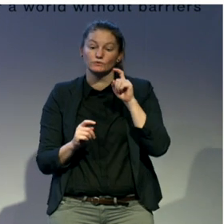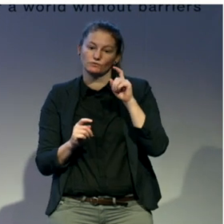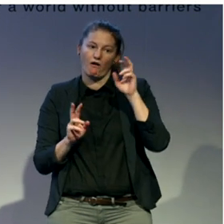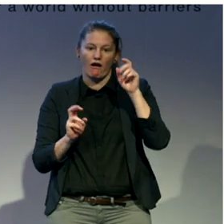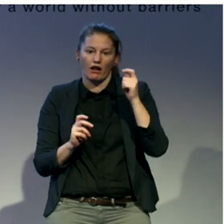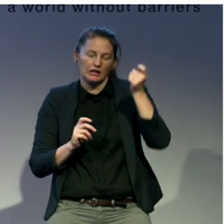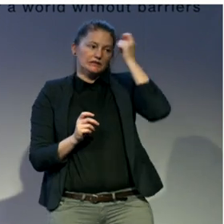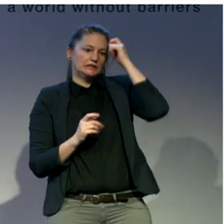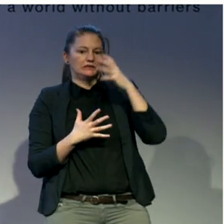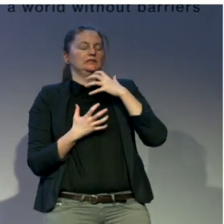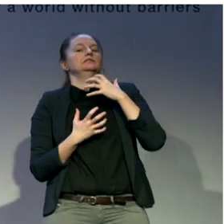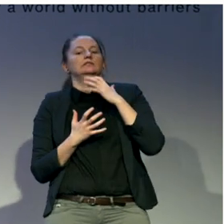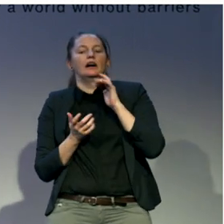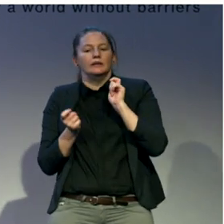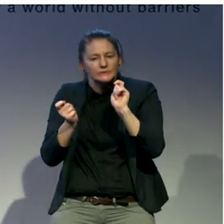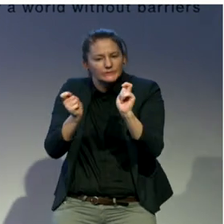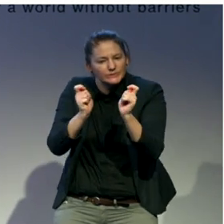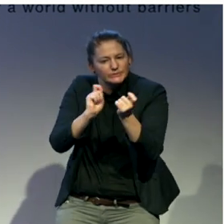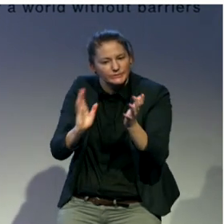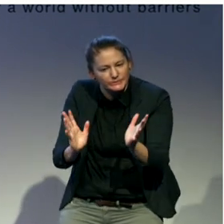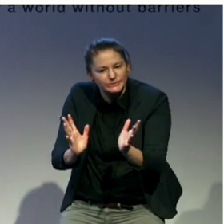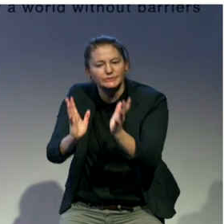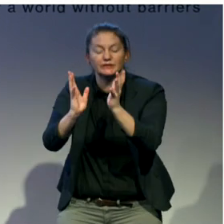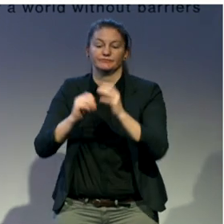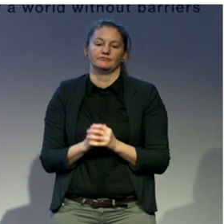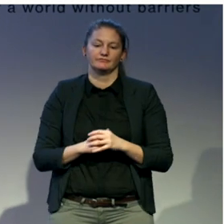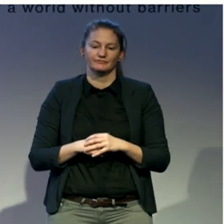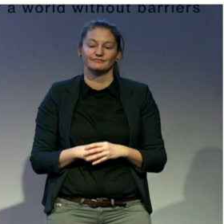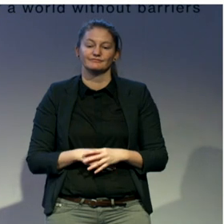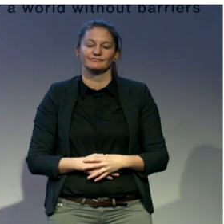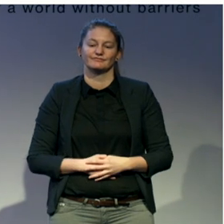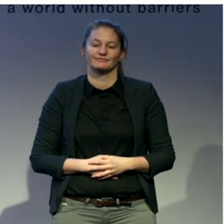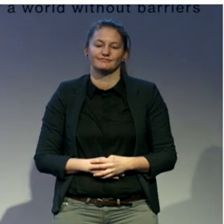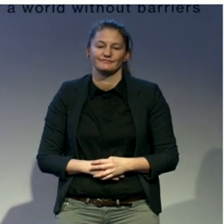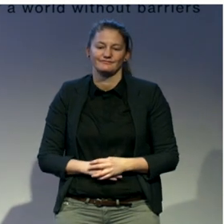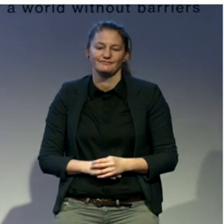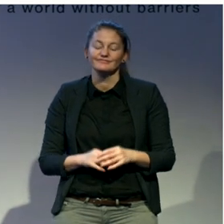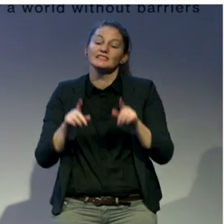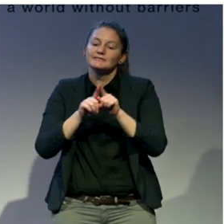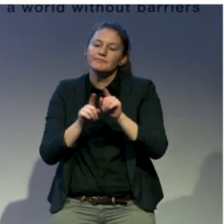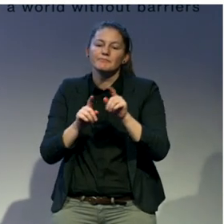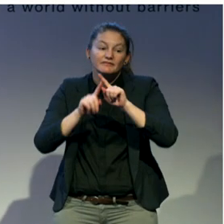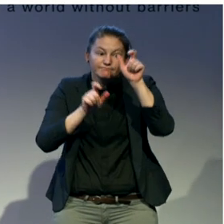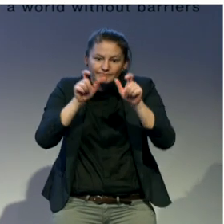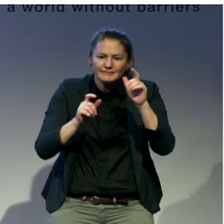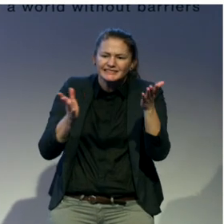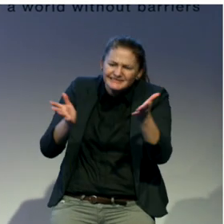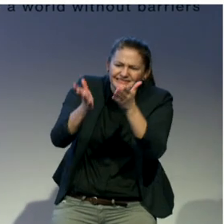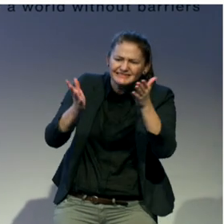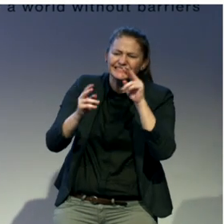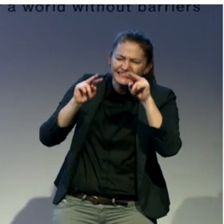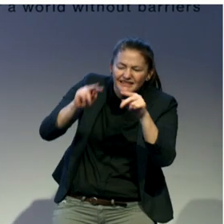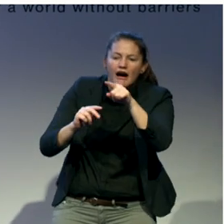issue. The success facilitates partnerships and networks that promote the participants' inclusion in